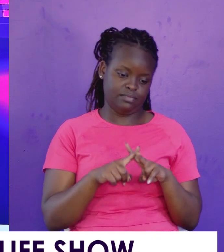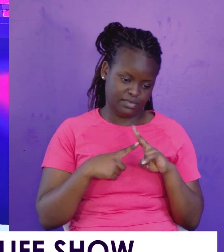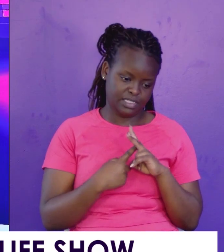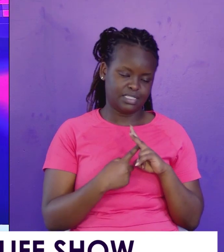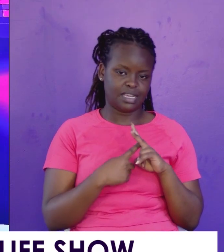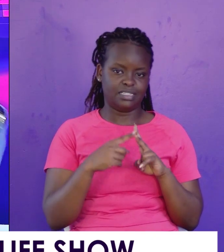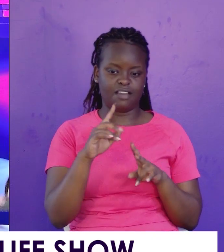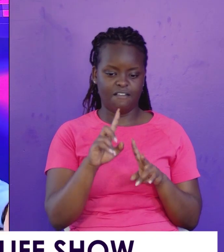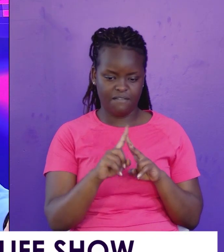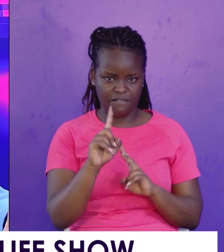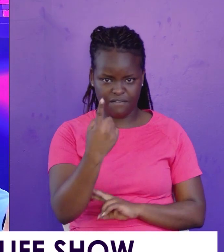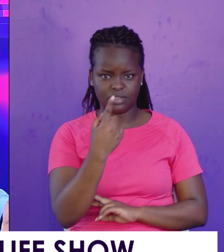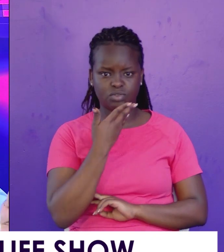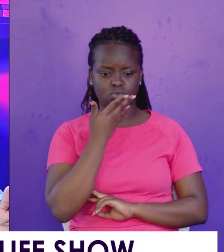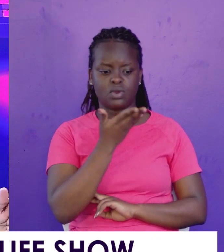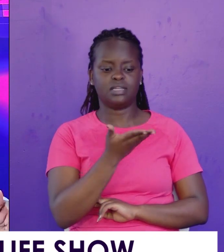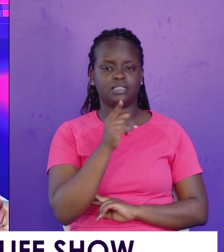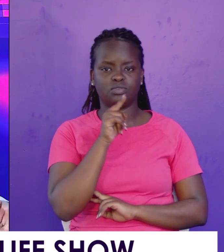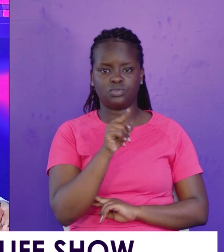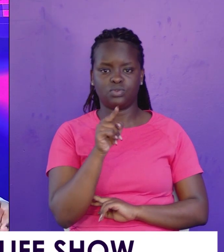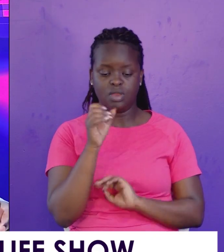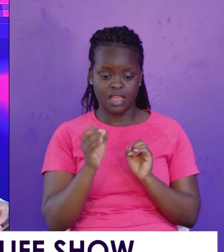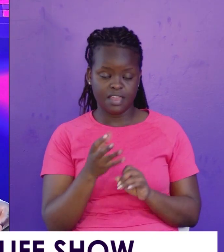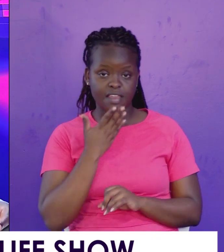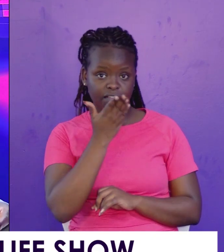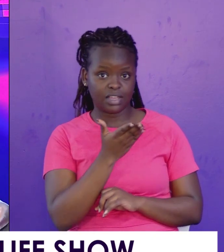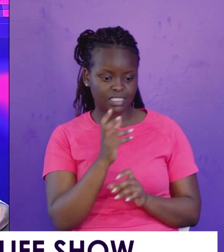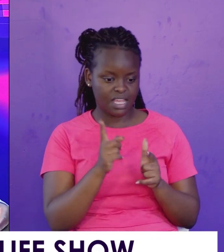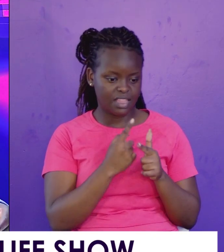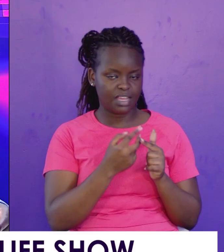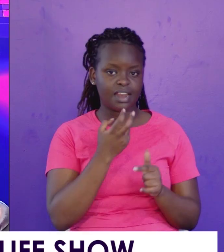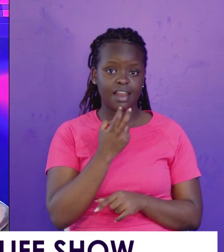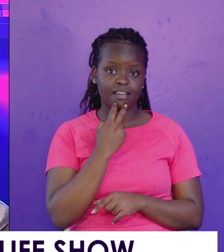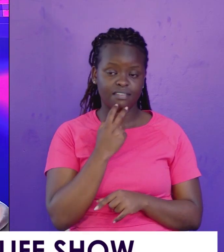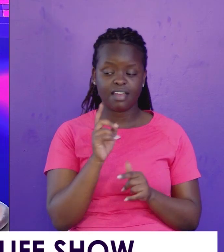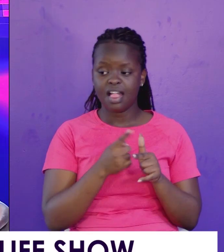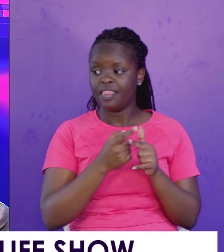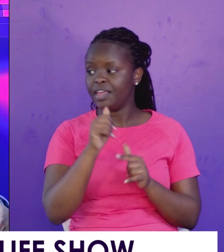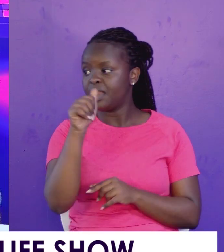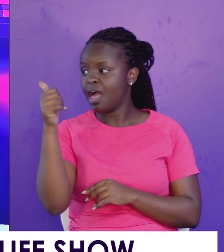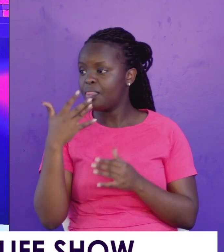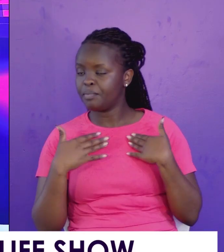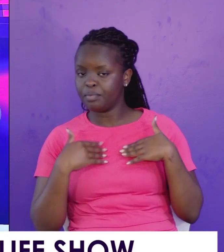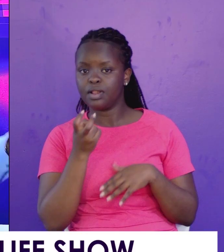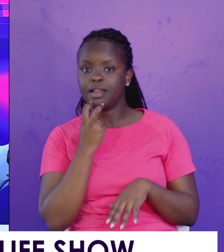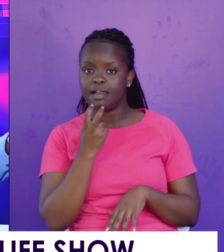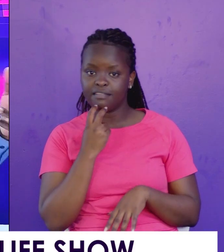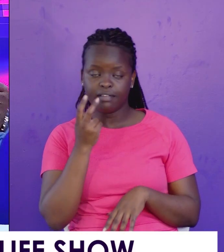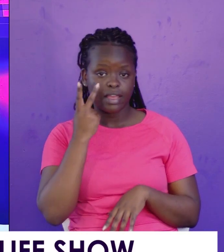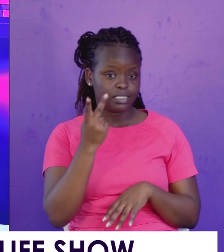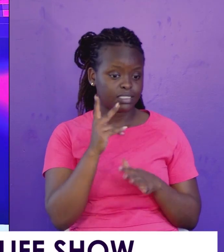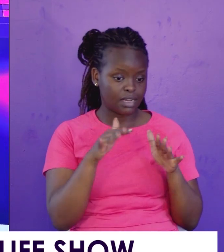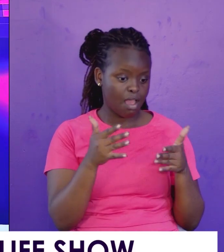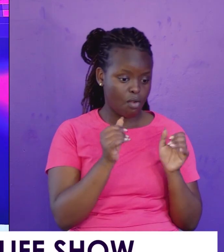they're the first to answer to you. Okay. So if they answer and they laugh, the others now laugh. Okay. You've seen the way that